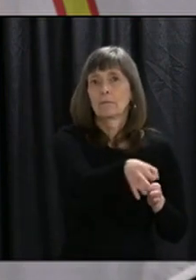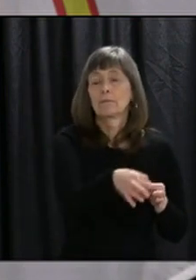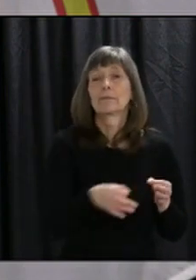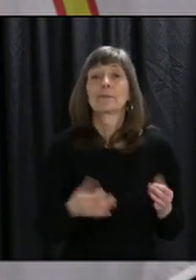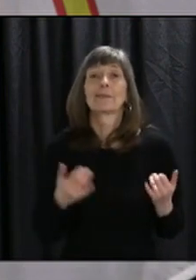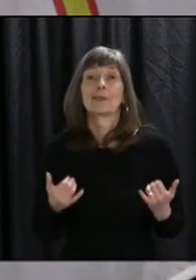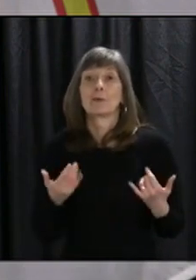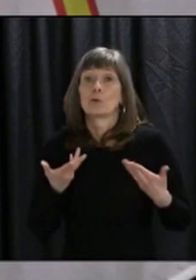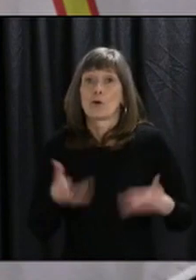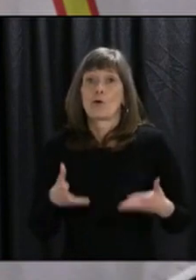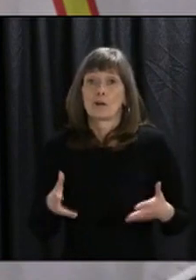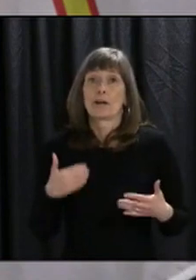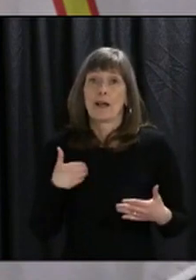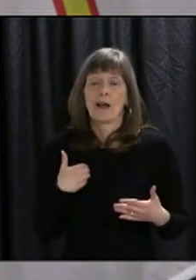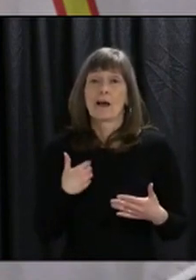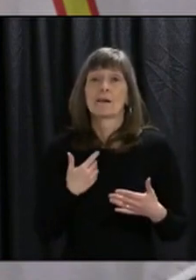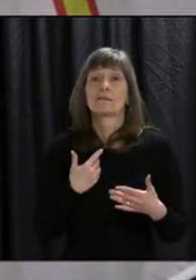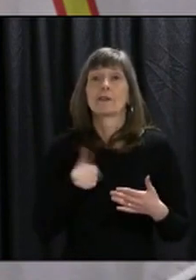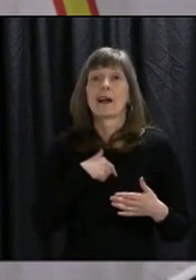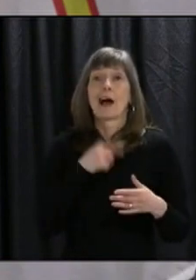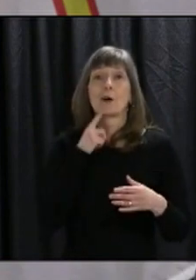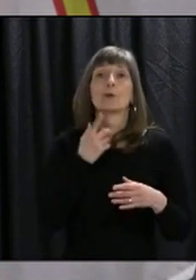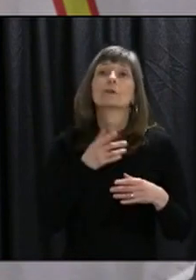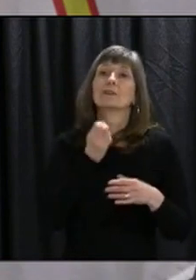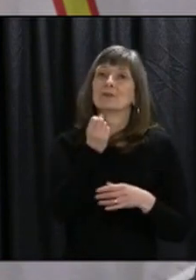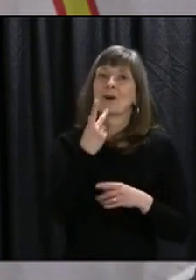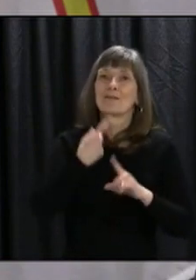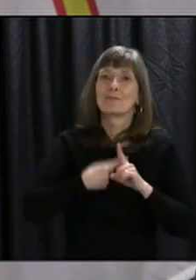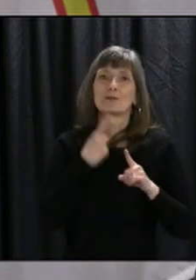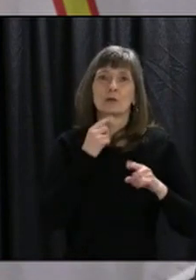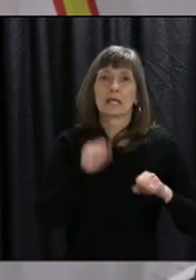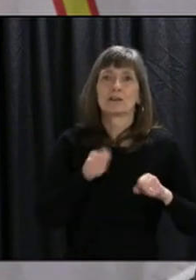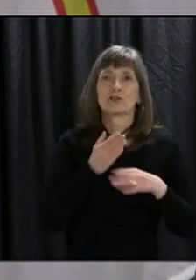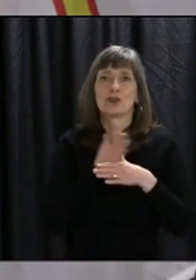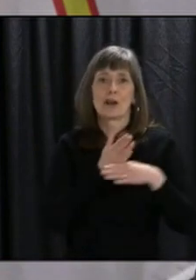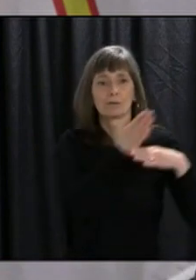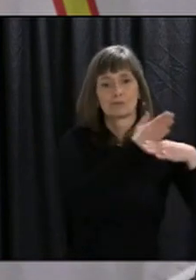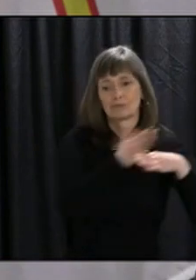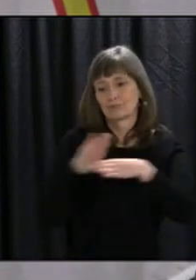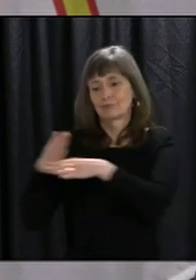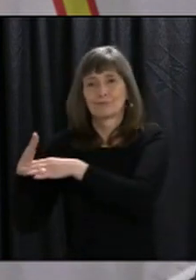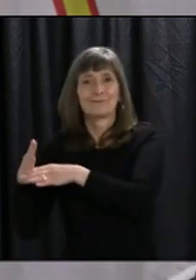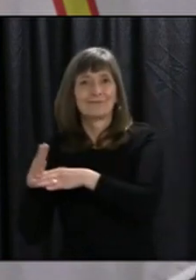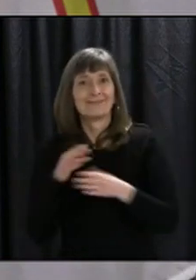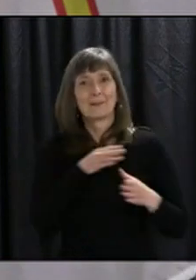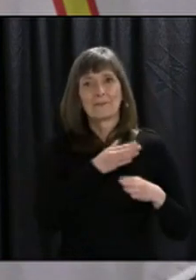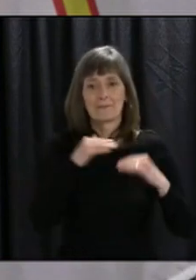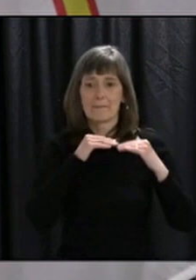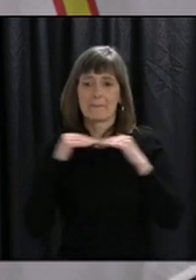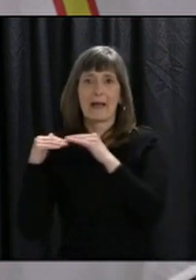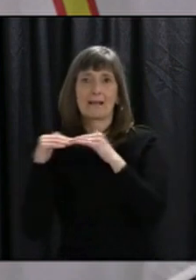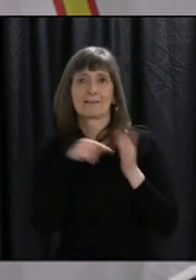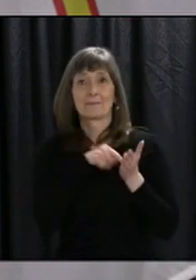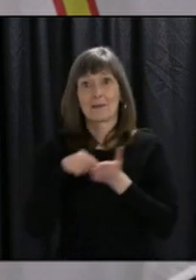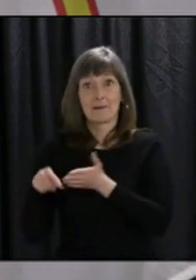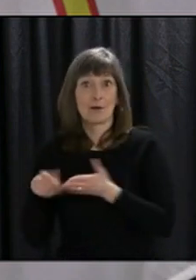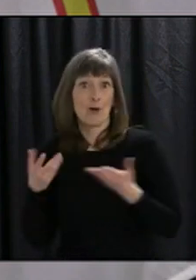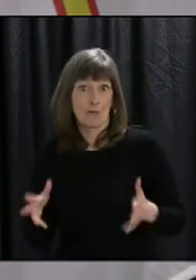12-month, payment plan with our utilities here. So we're looking at what other options we have available to